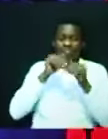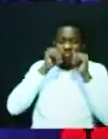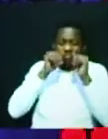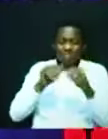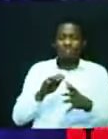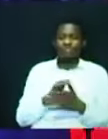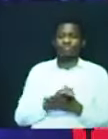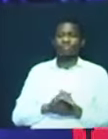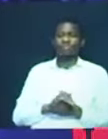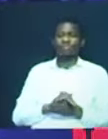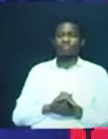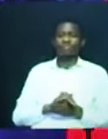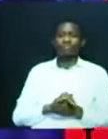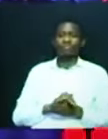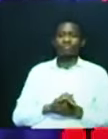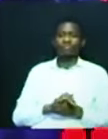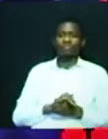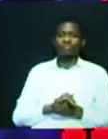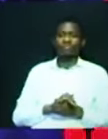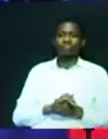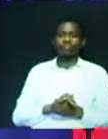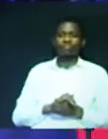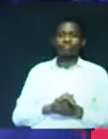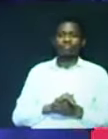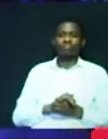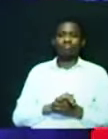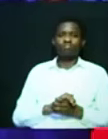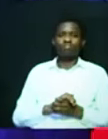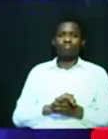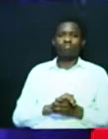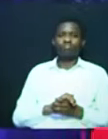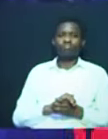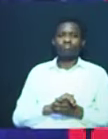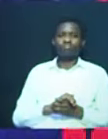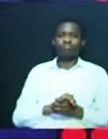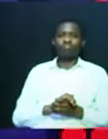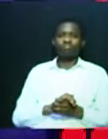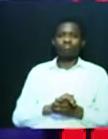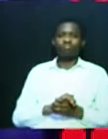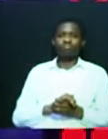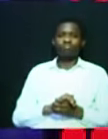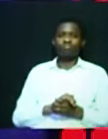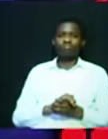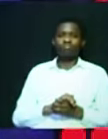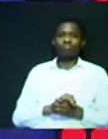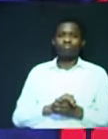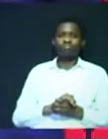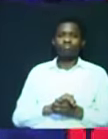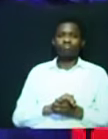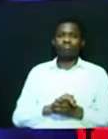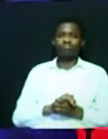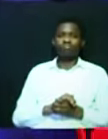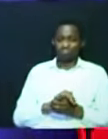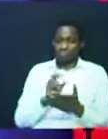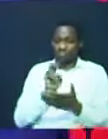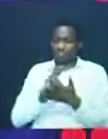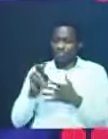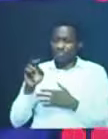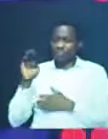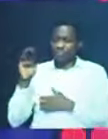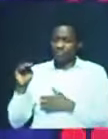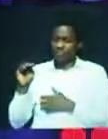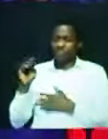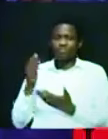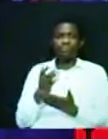adibia esi oyonko no anem wo se nhira ane onipa ohunu nyansa ne onipa onya ntiasie. Verse 14. Do